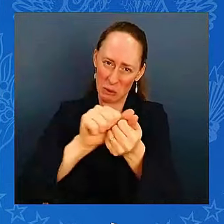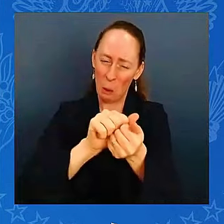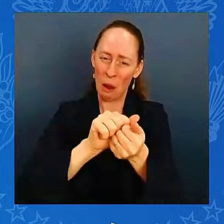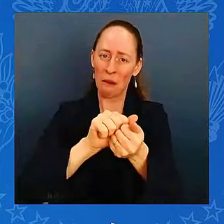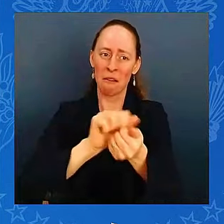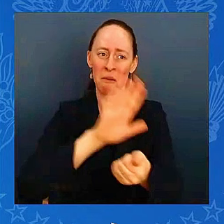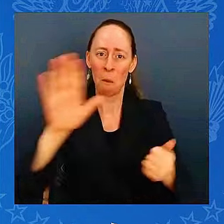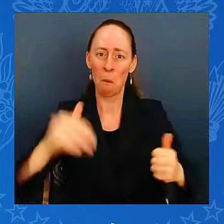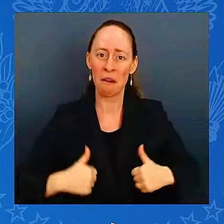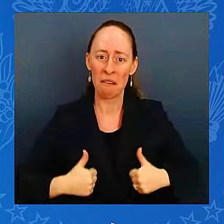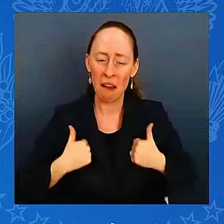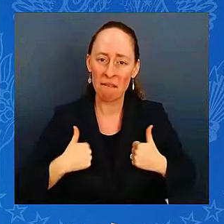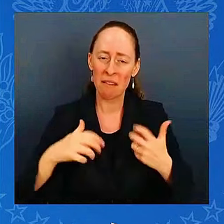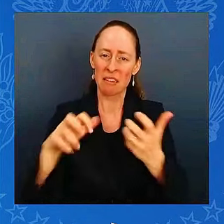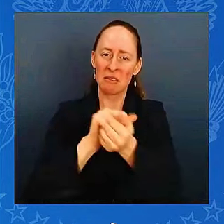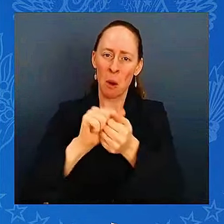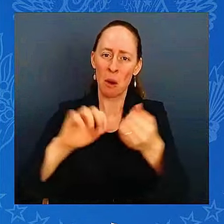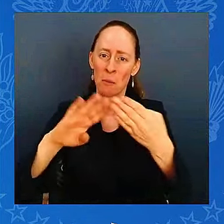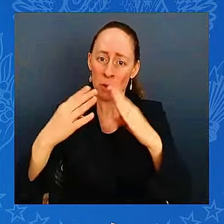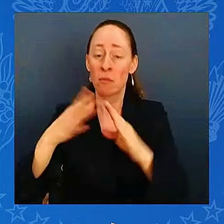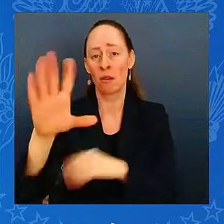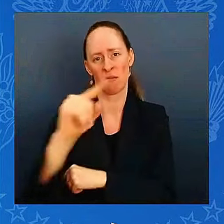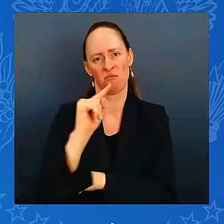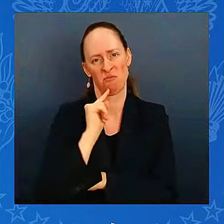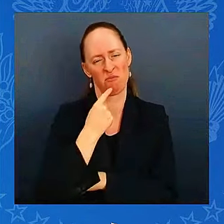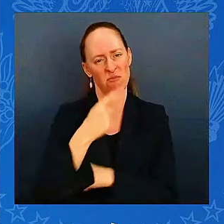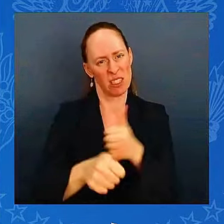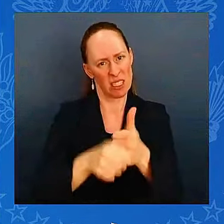who claim the opposite deceive people.